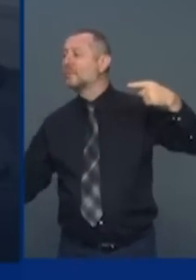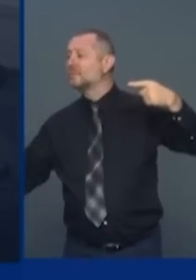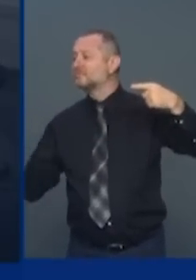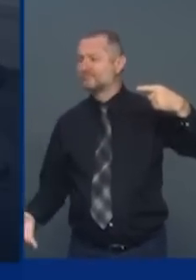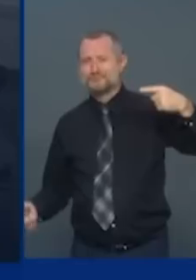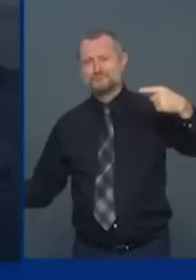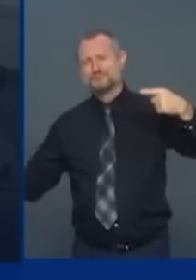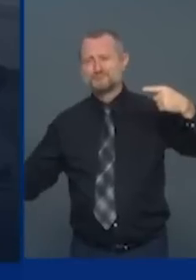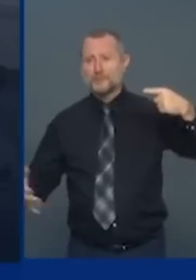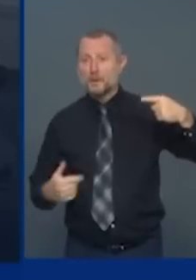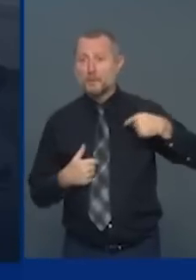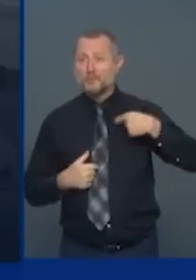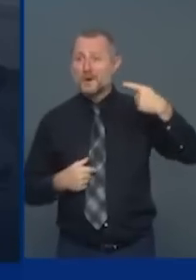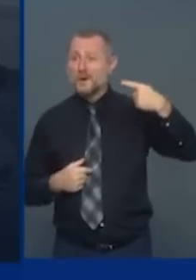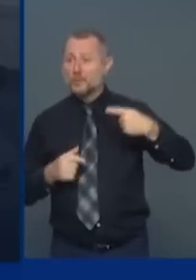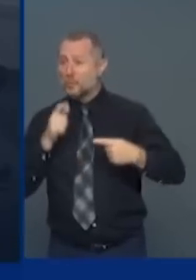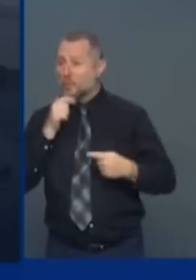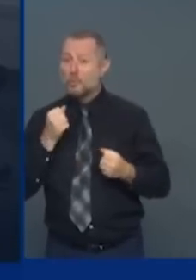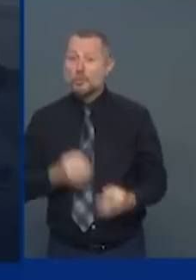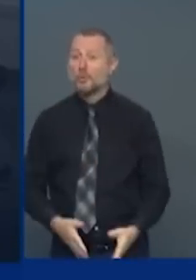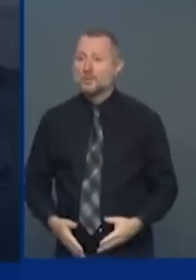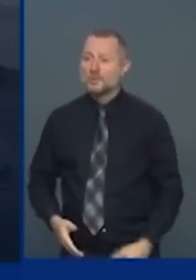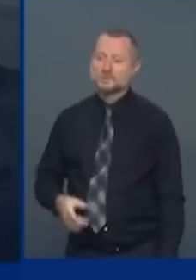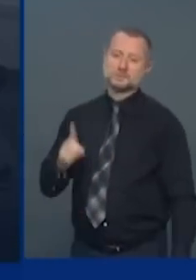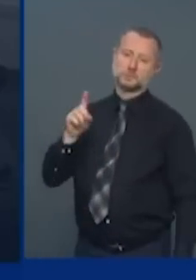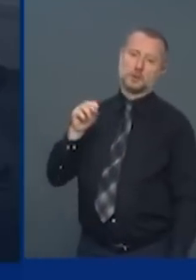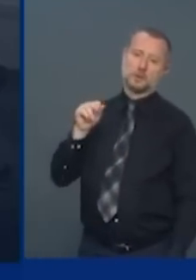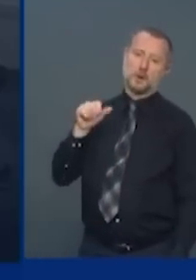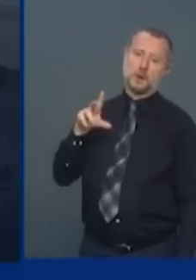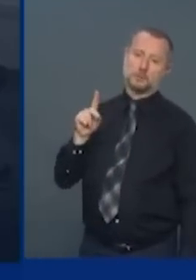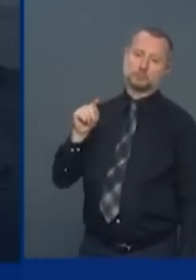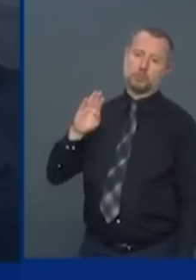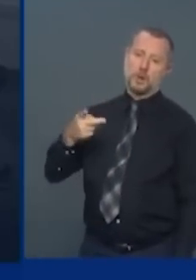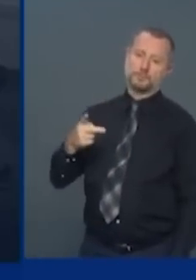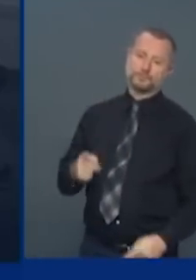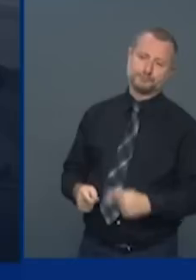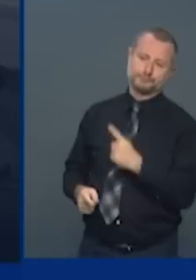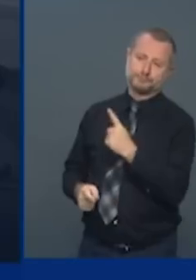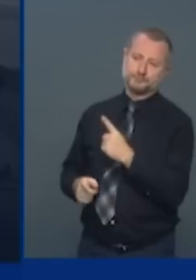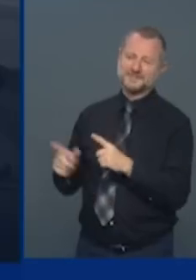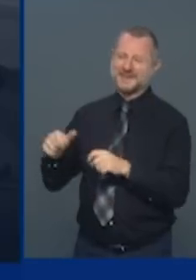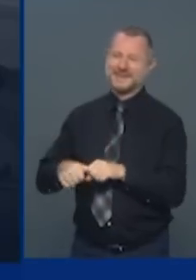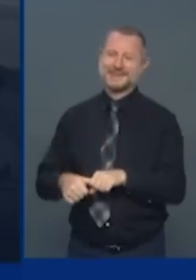You know who did that? Donald Trump's incompetence.